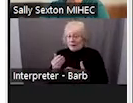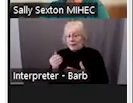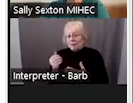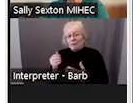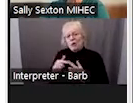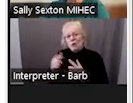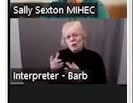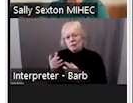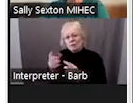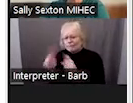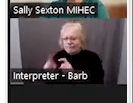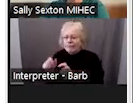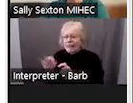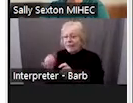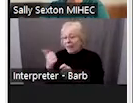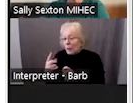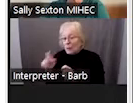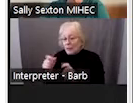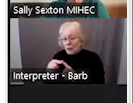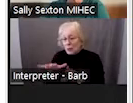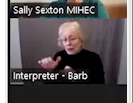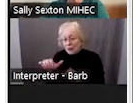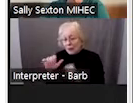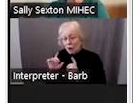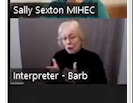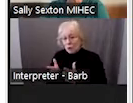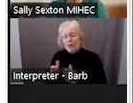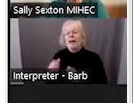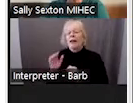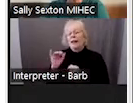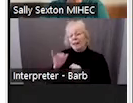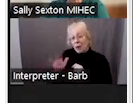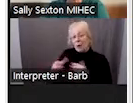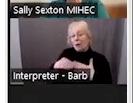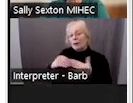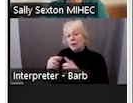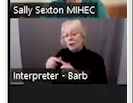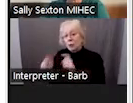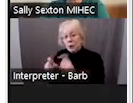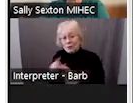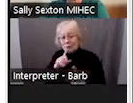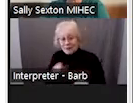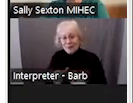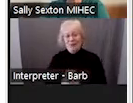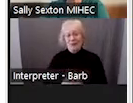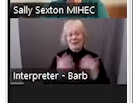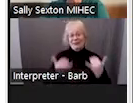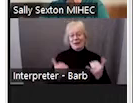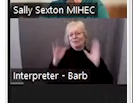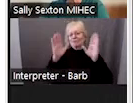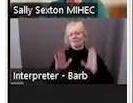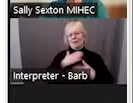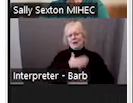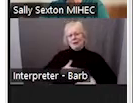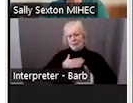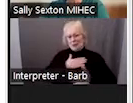This will be during our question and answer session. Now, I have the great pleasure of introducing to